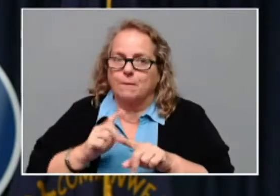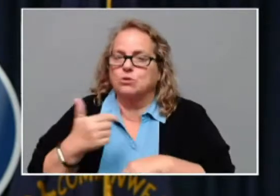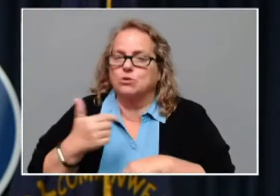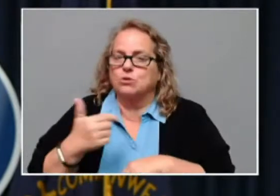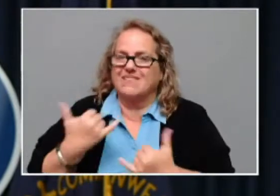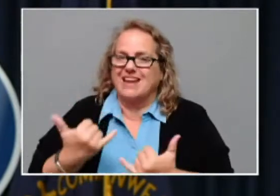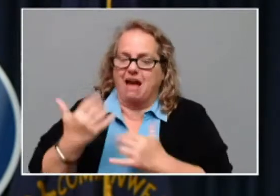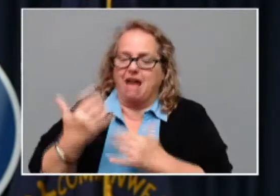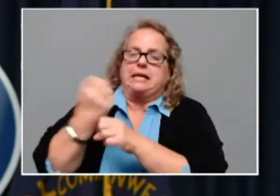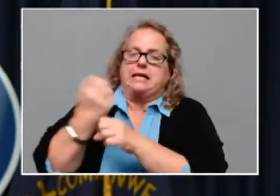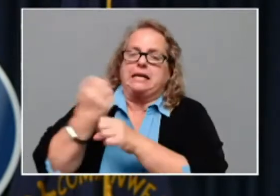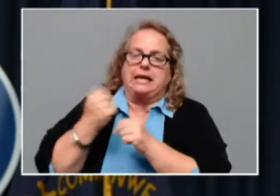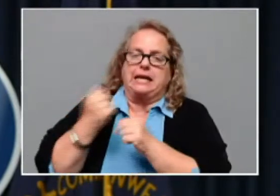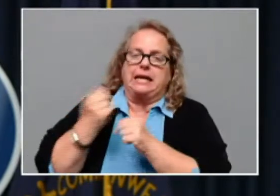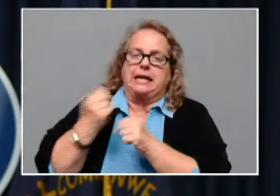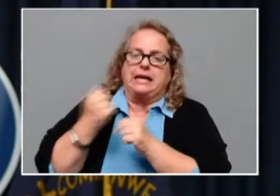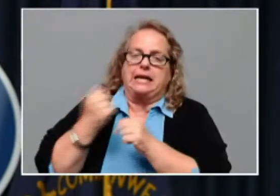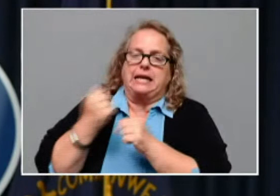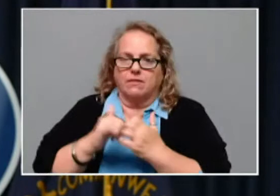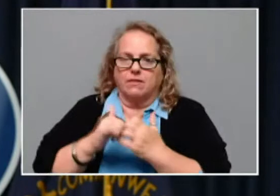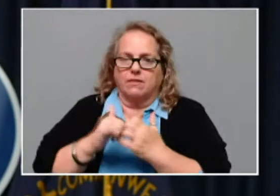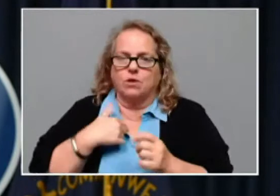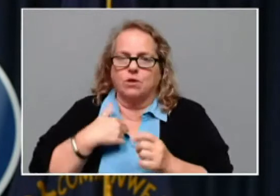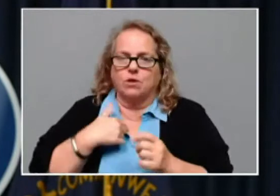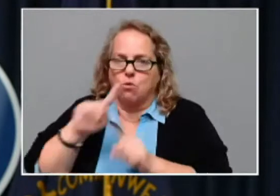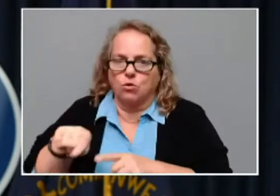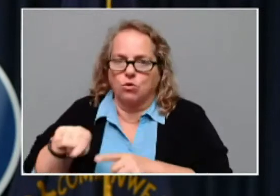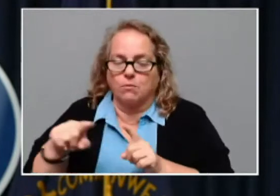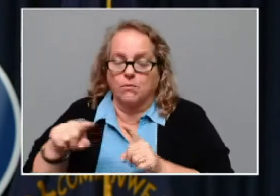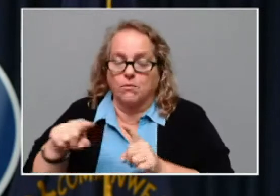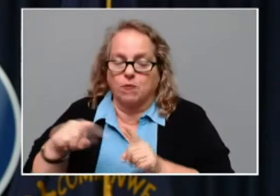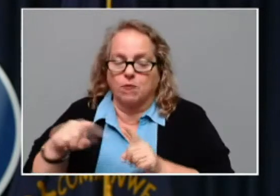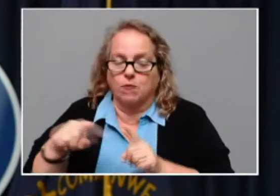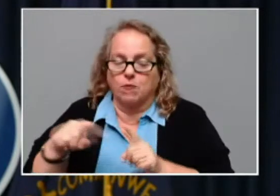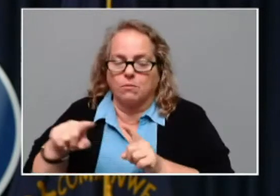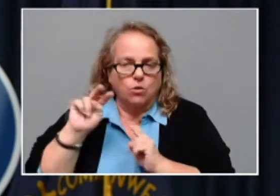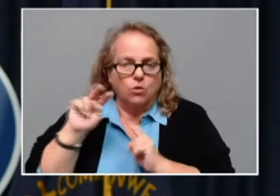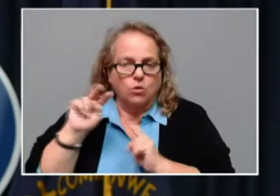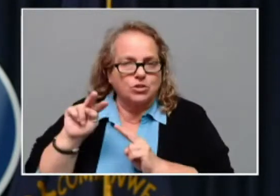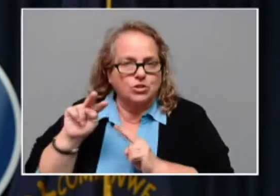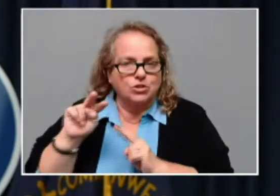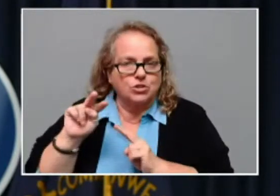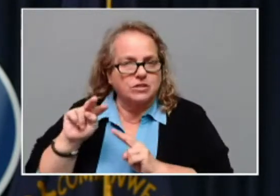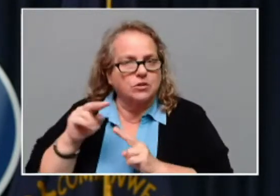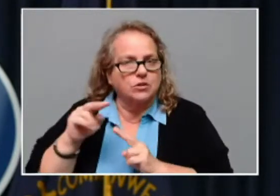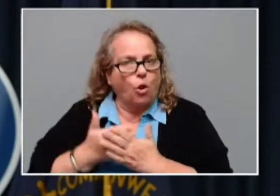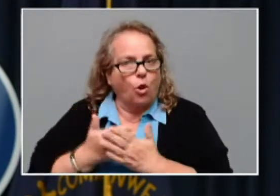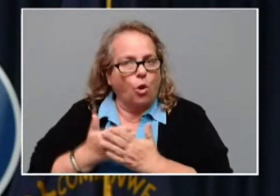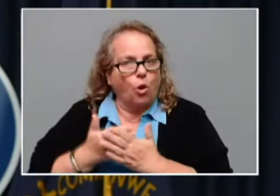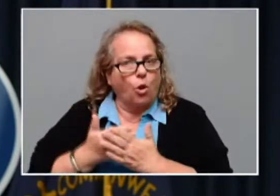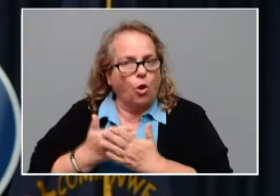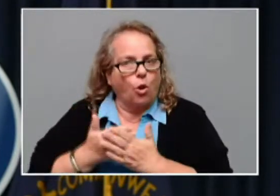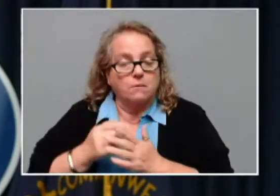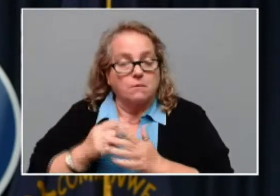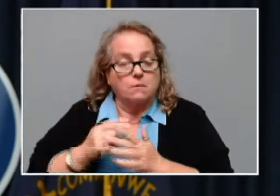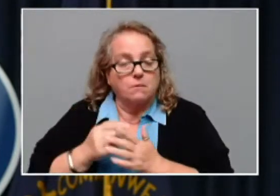we ordered. But we are watching that closely. But another piece of good news, the orders from around Kentucky